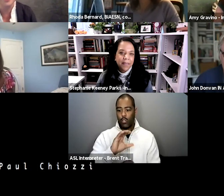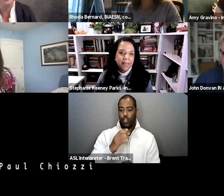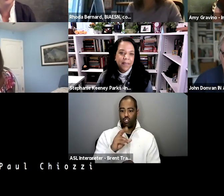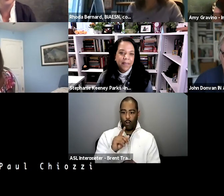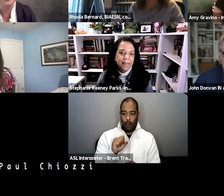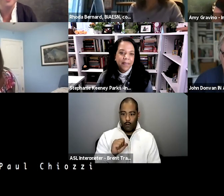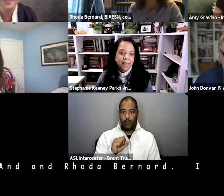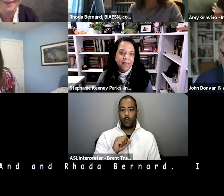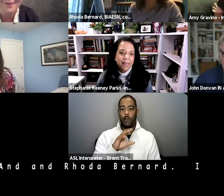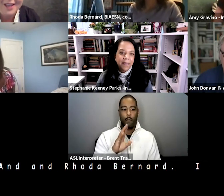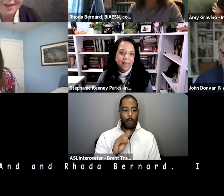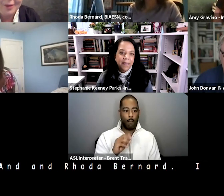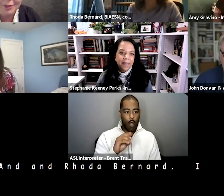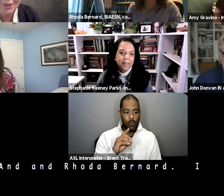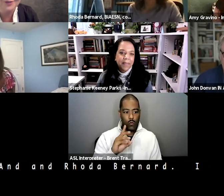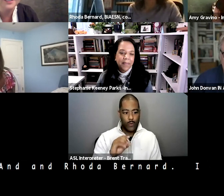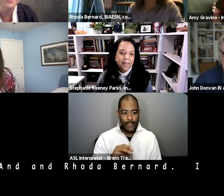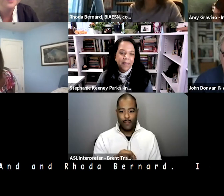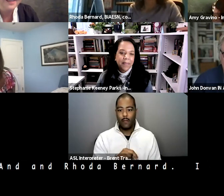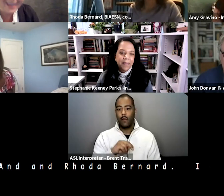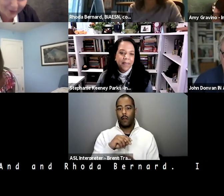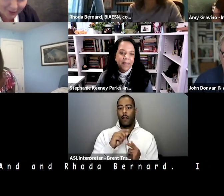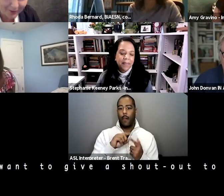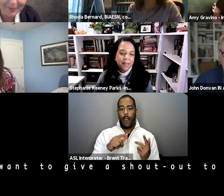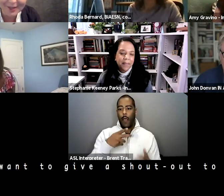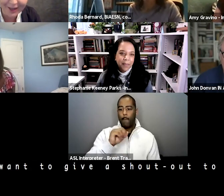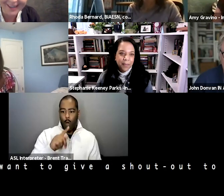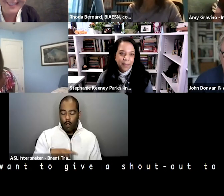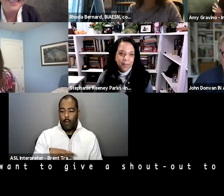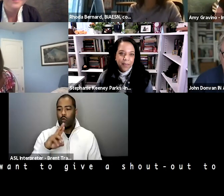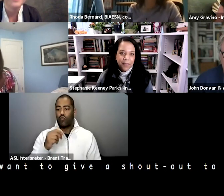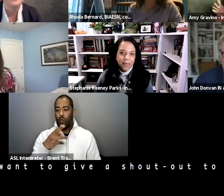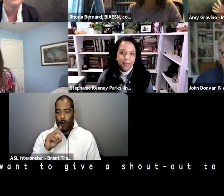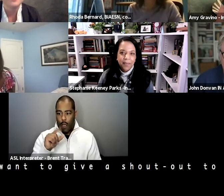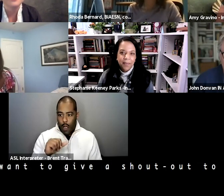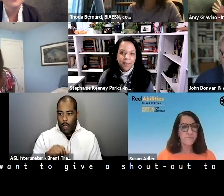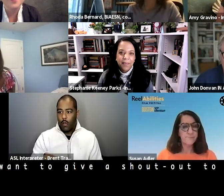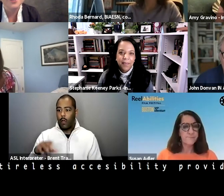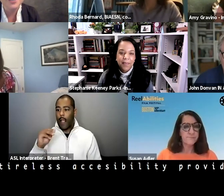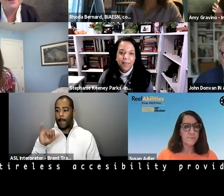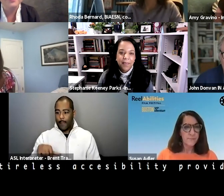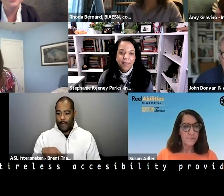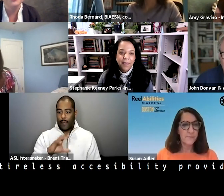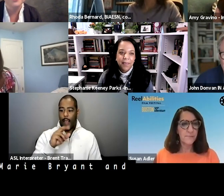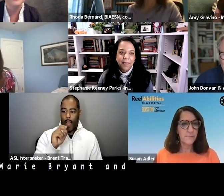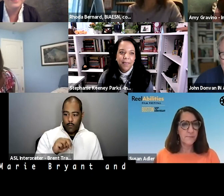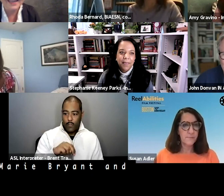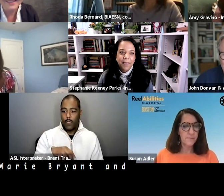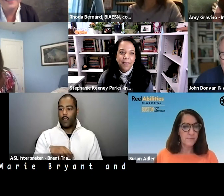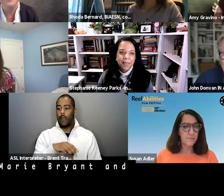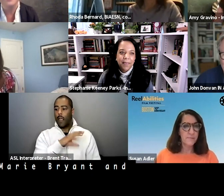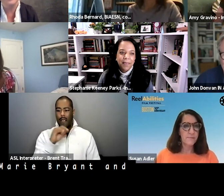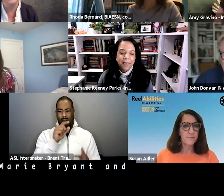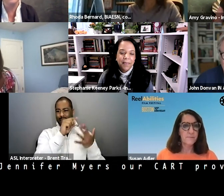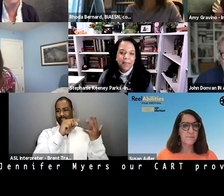Ariana Cohen-Halberstam, Paul Chiozzi, and Rhoda Bernard. And I want to give a big shout out to our